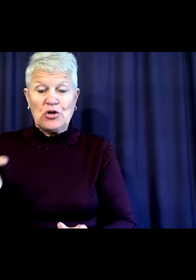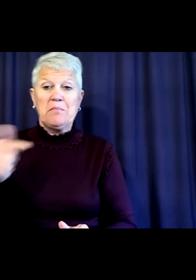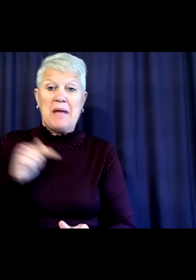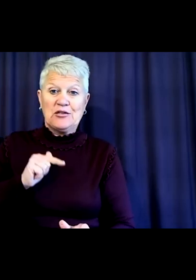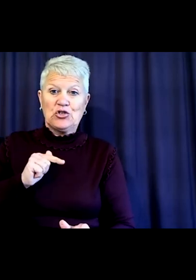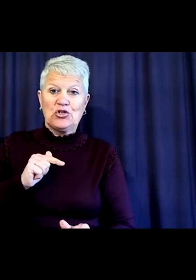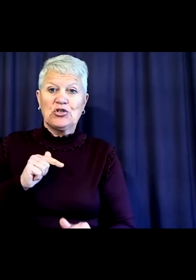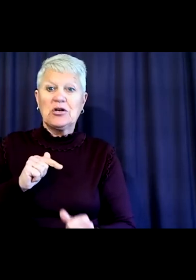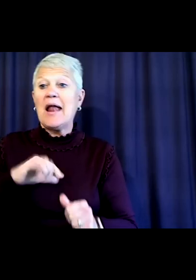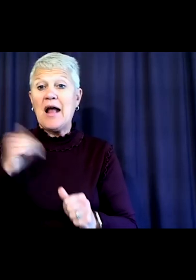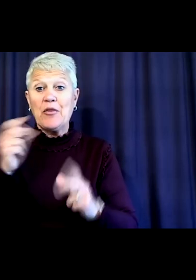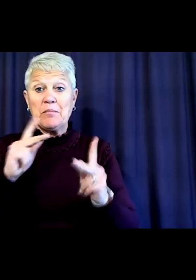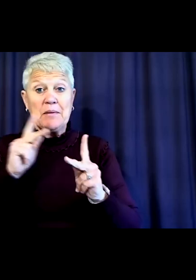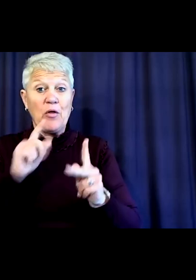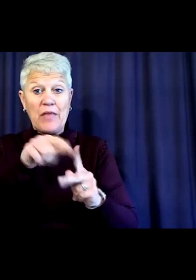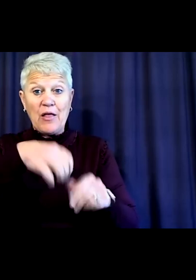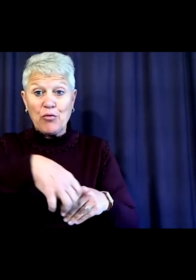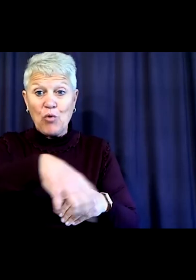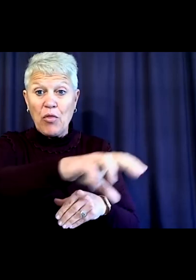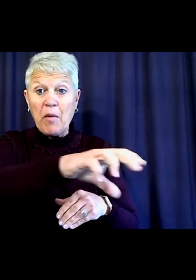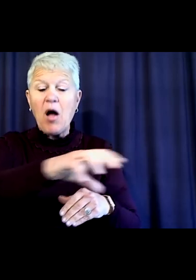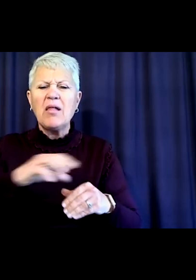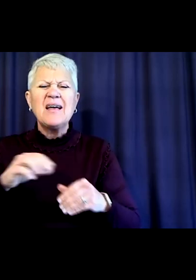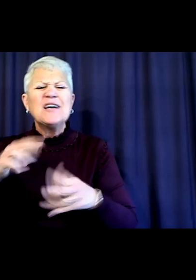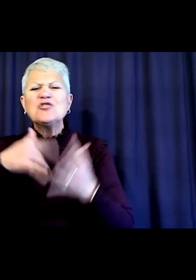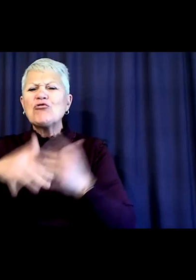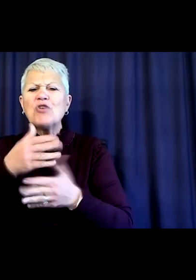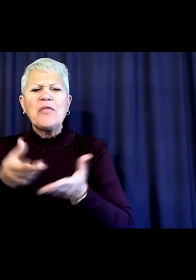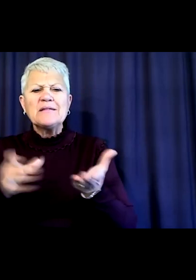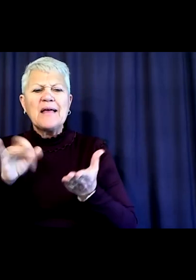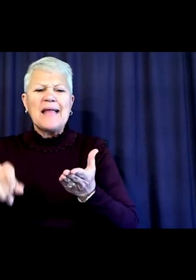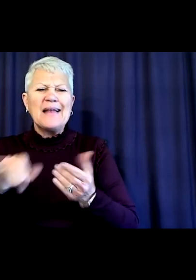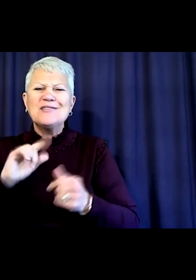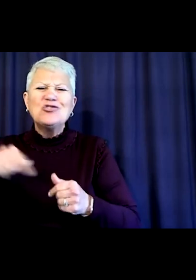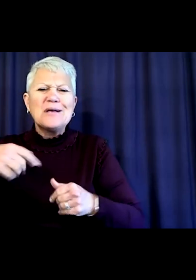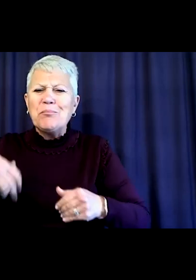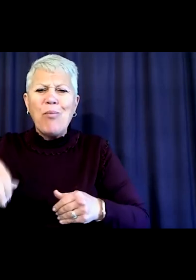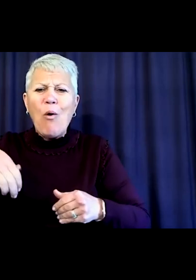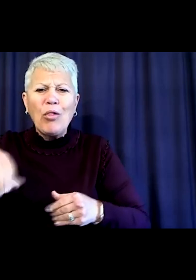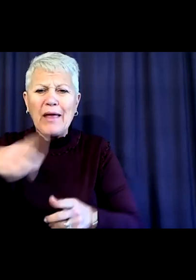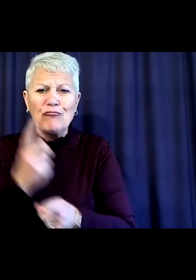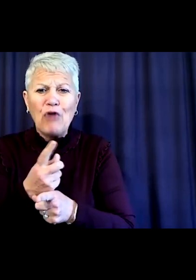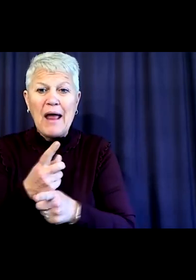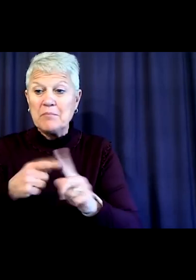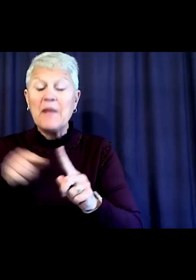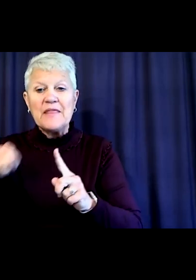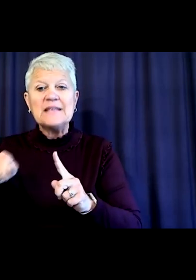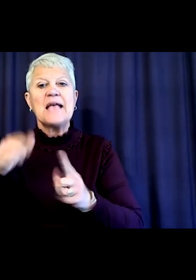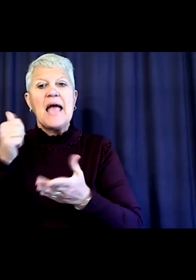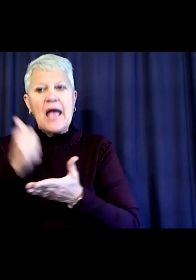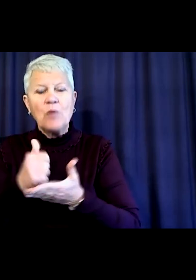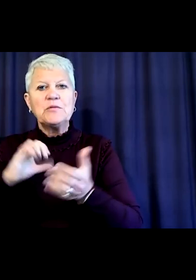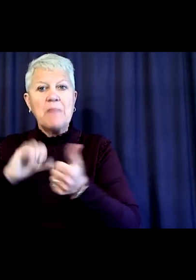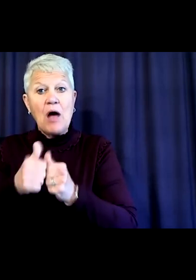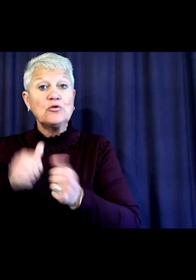the ball, little socially things like that, which just doesn't bowling, right? But this helped him to learn how to play